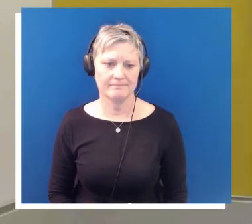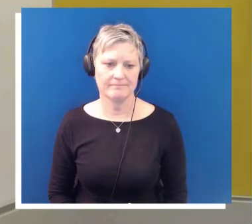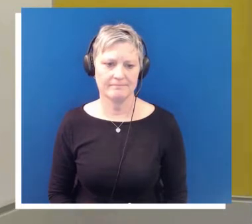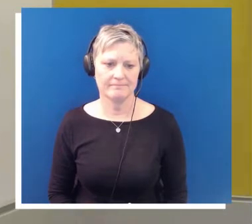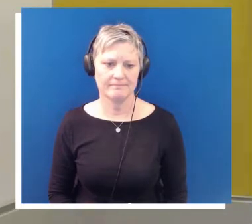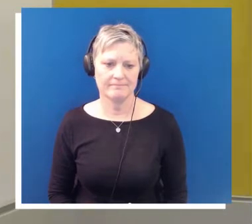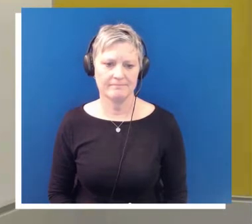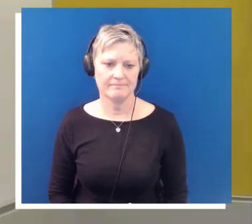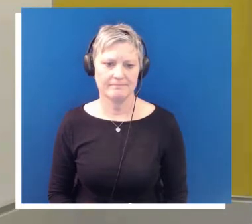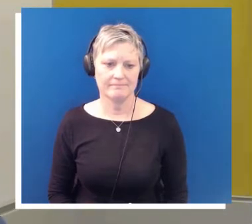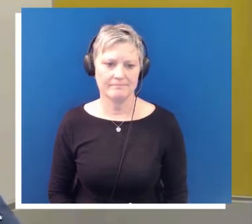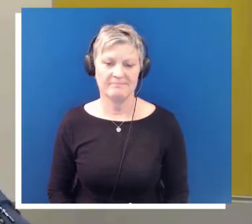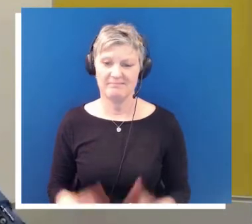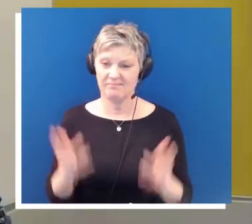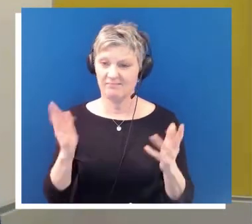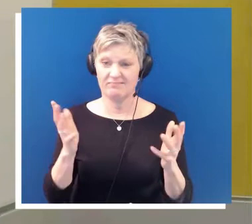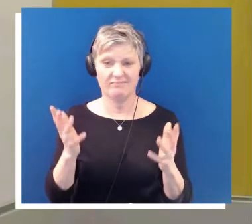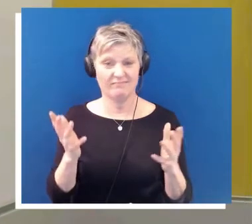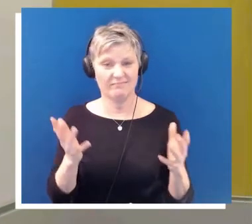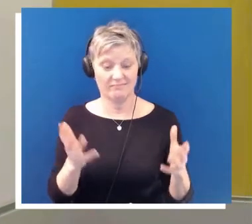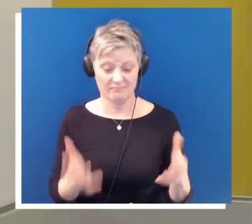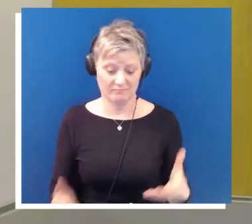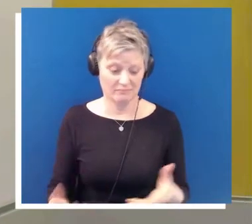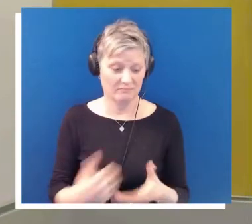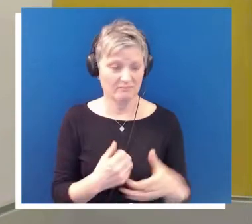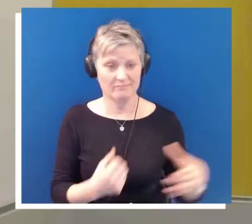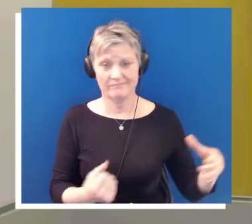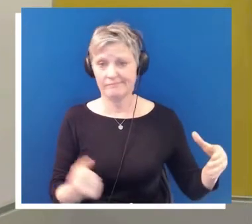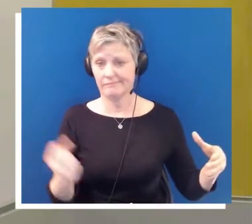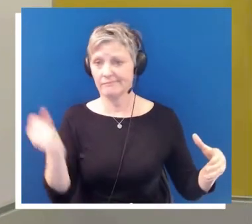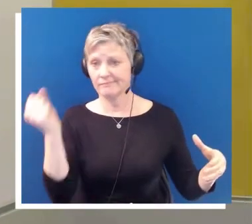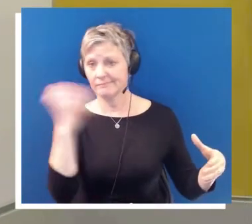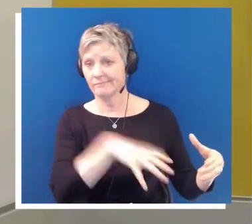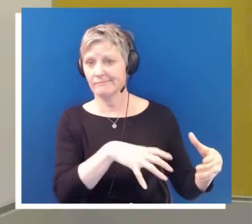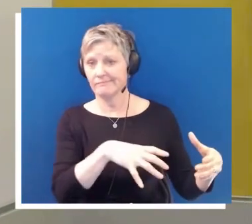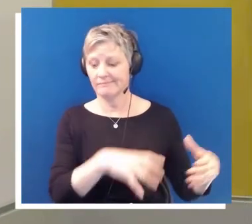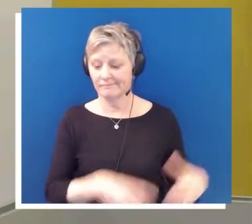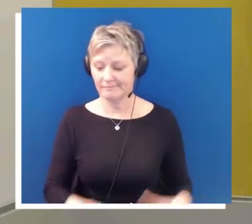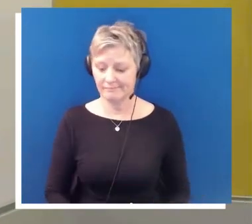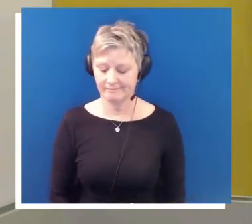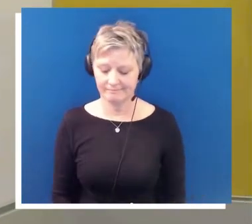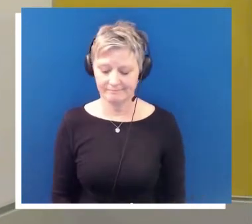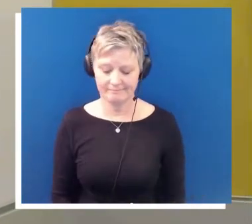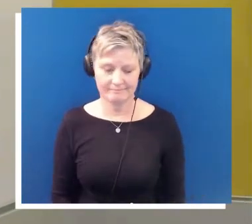That's it. I'm just going to take that, put my cilantro right in there.